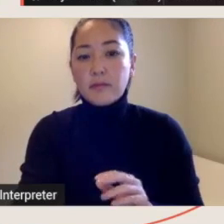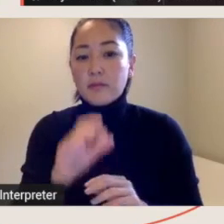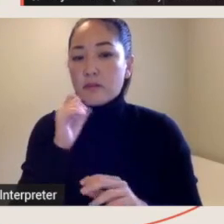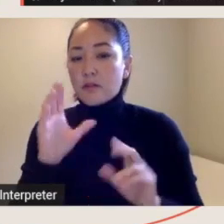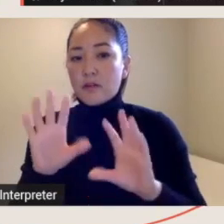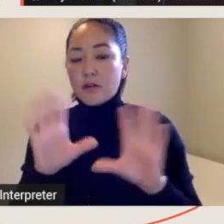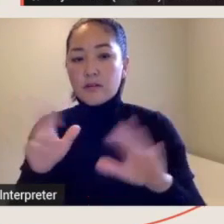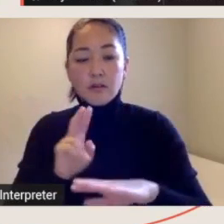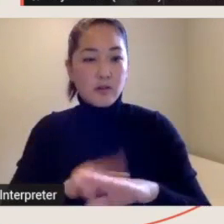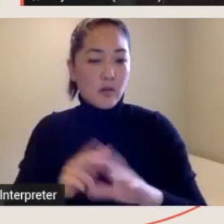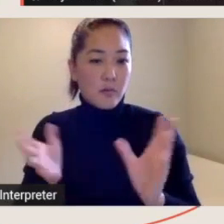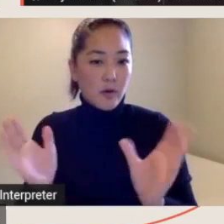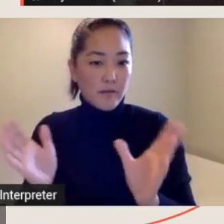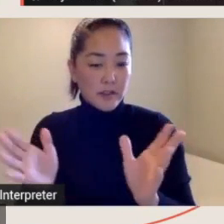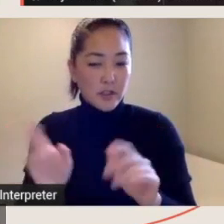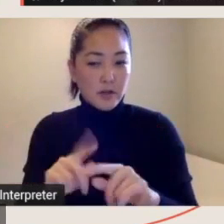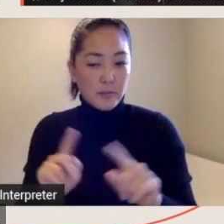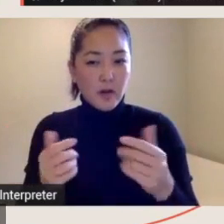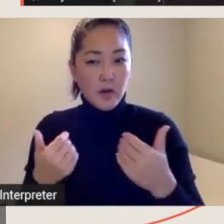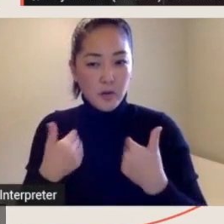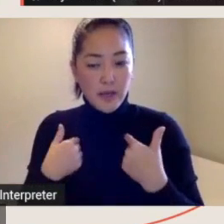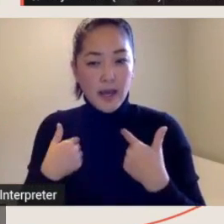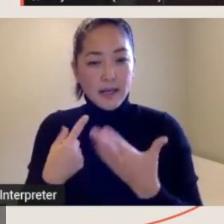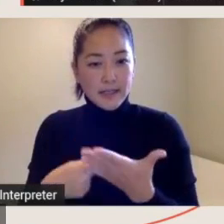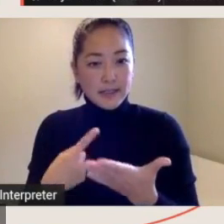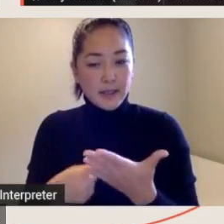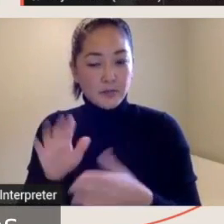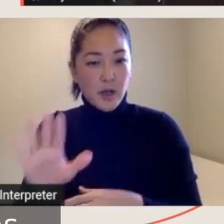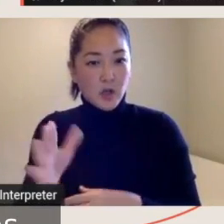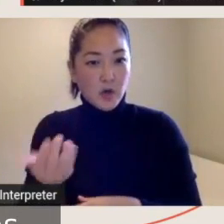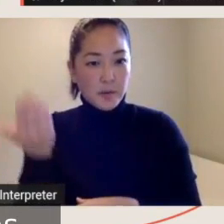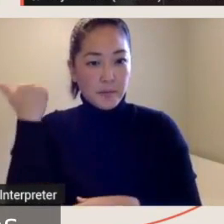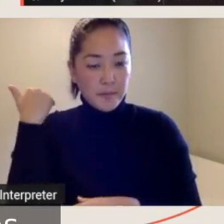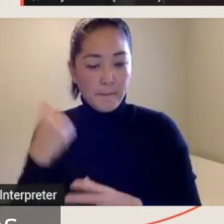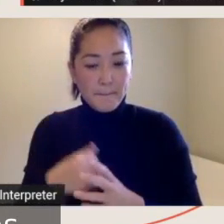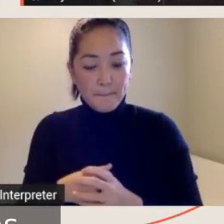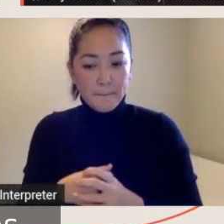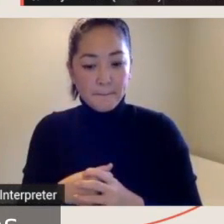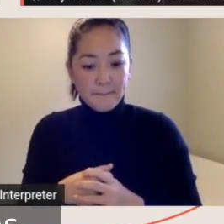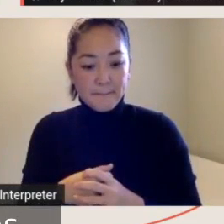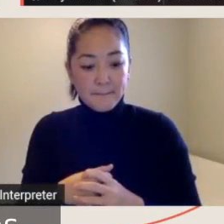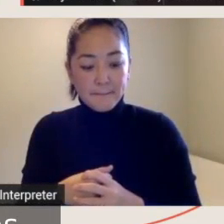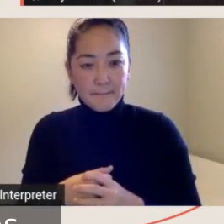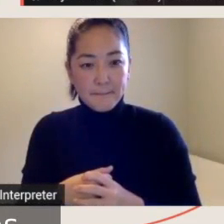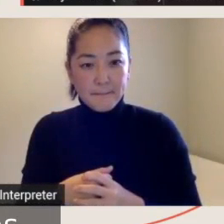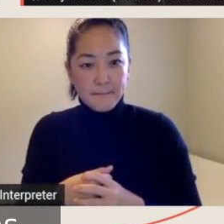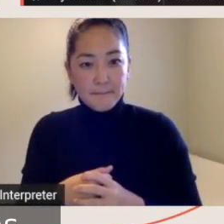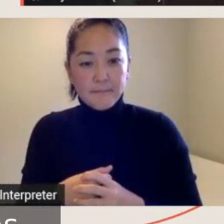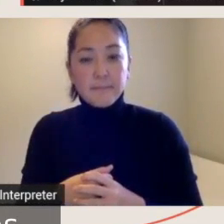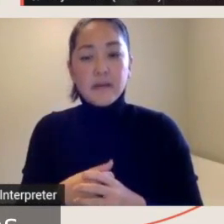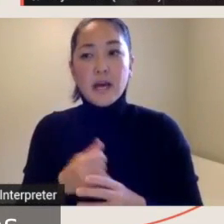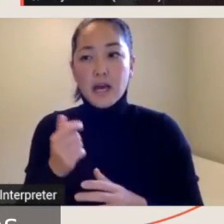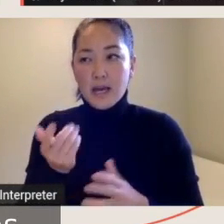obvious in a normal conversation, but we had an in-depth conversation with her about her past. And it was